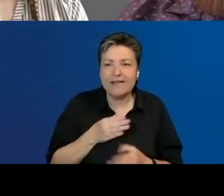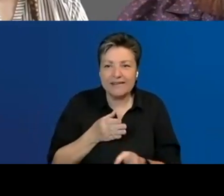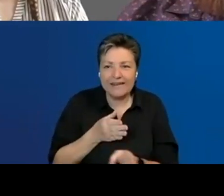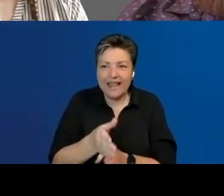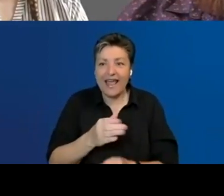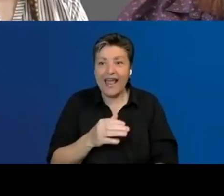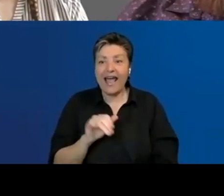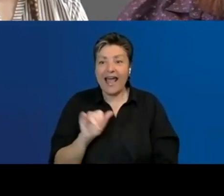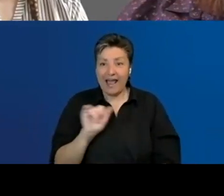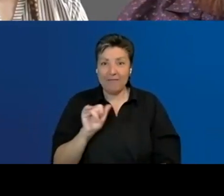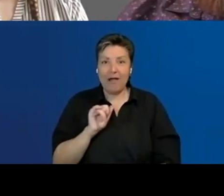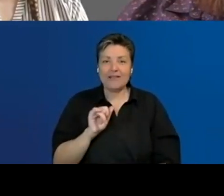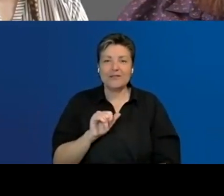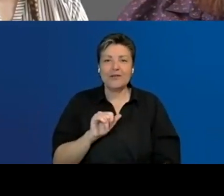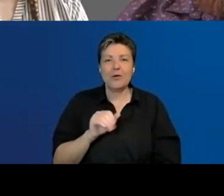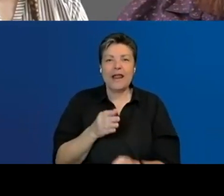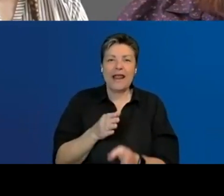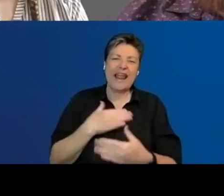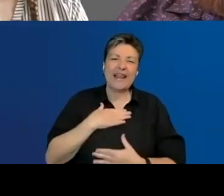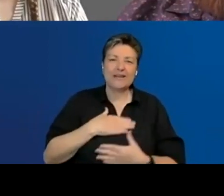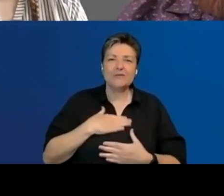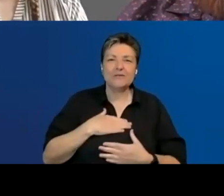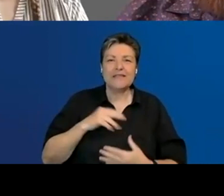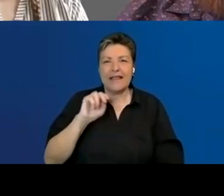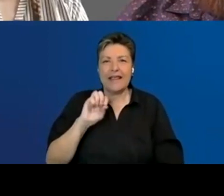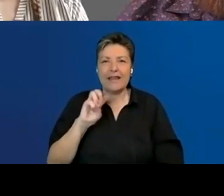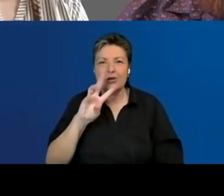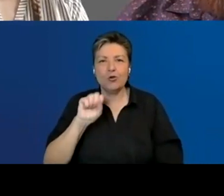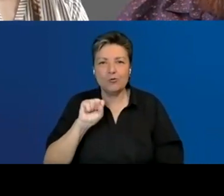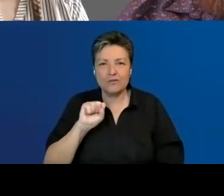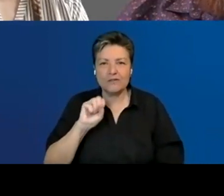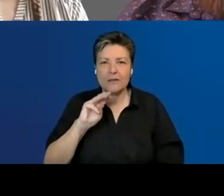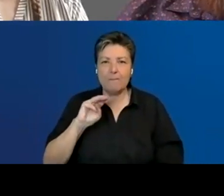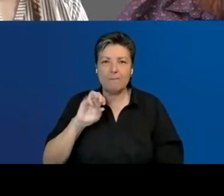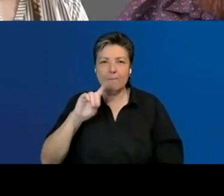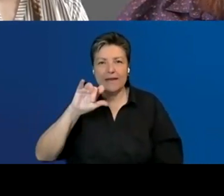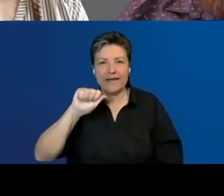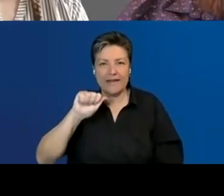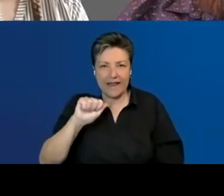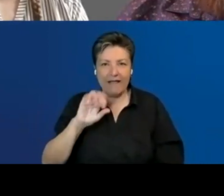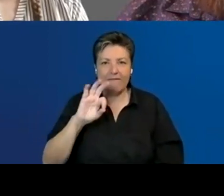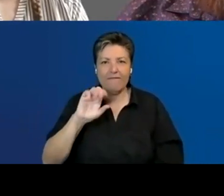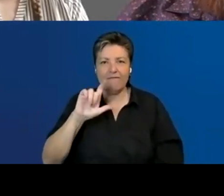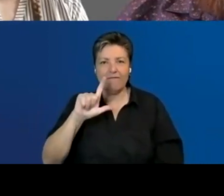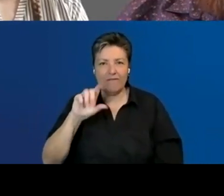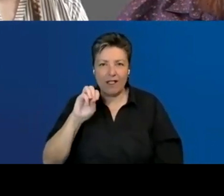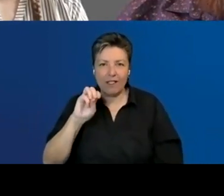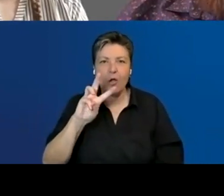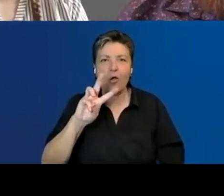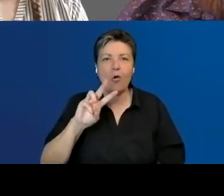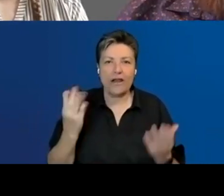an entertainment and news media fellow here at RespectAbility. So yeah.